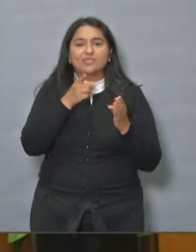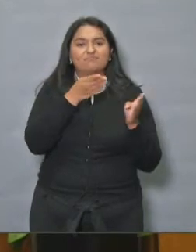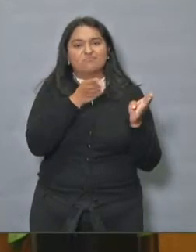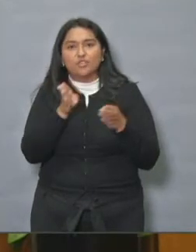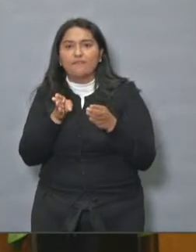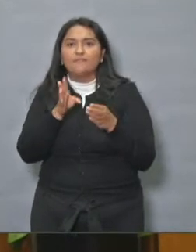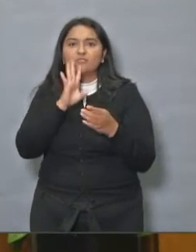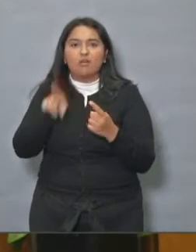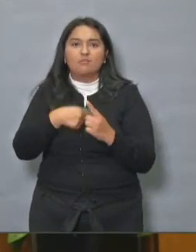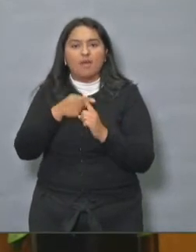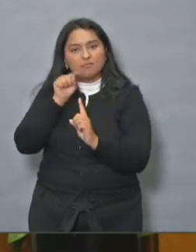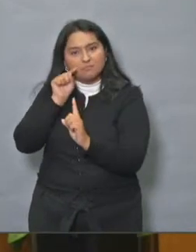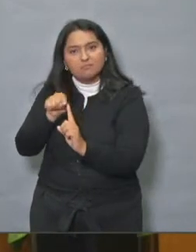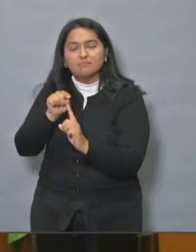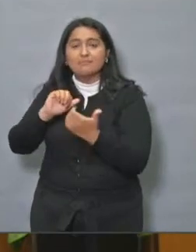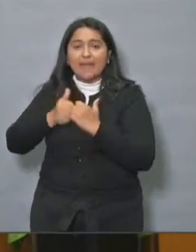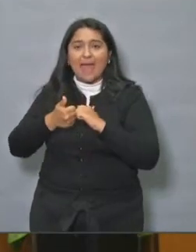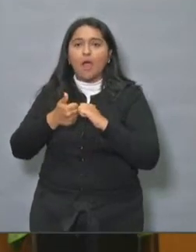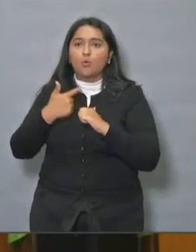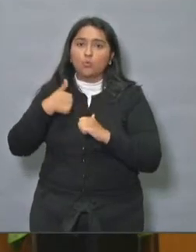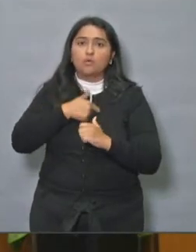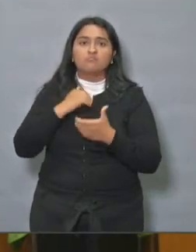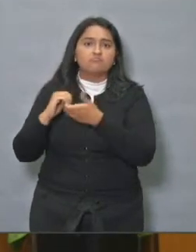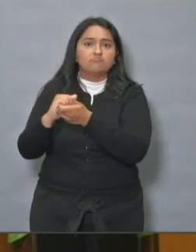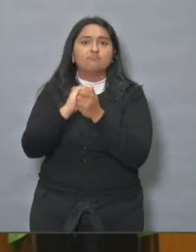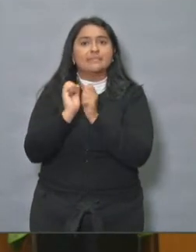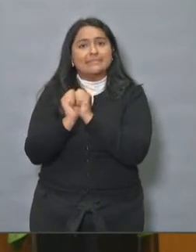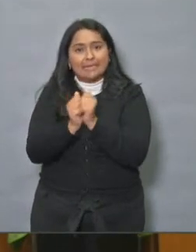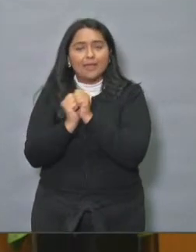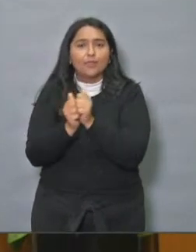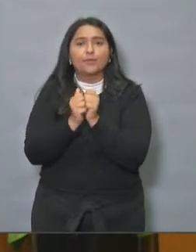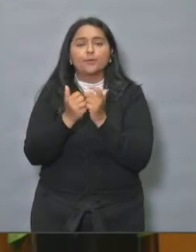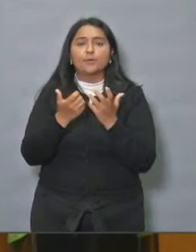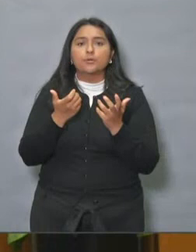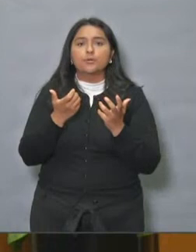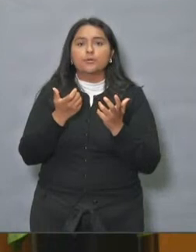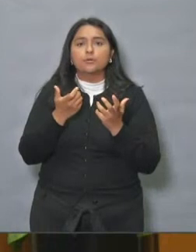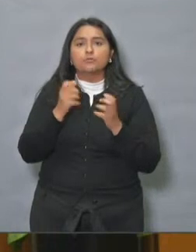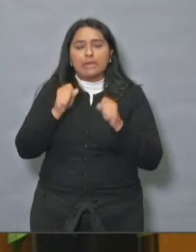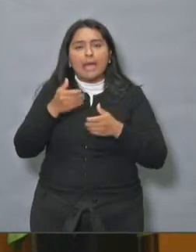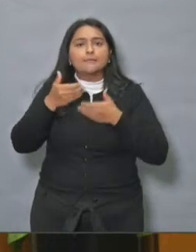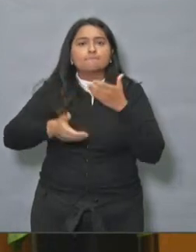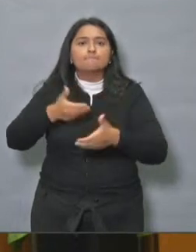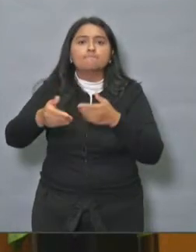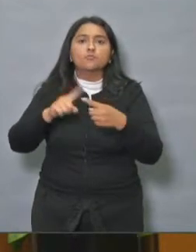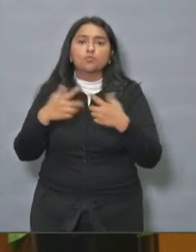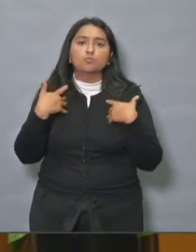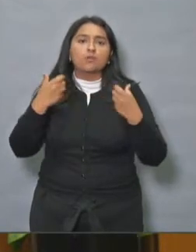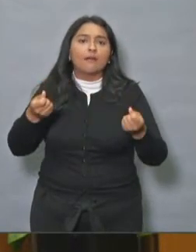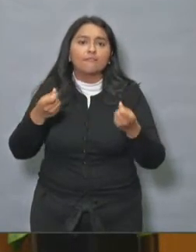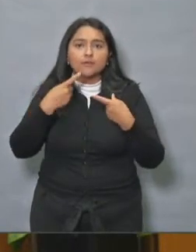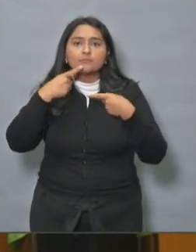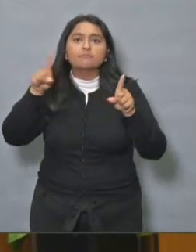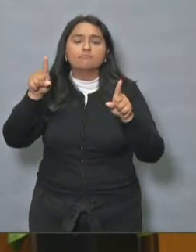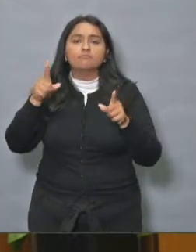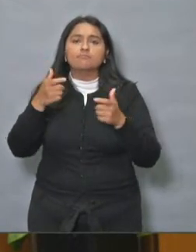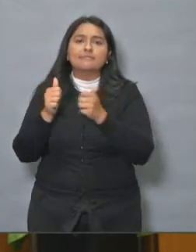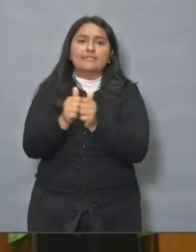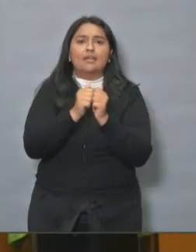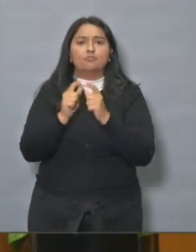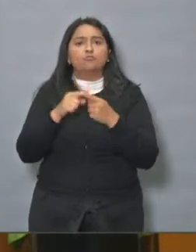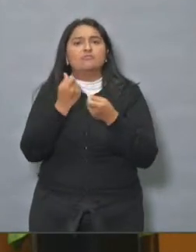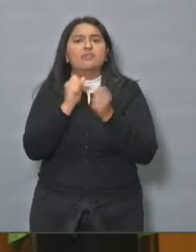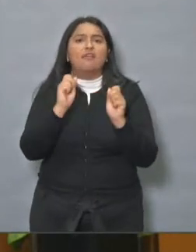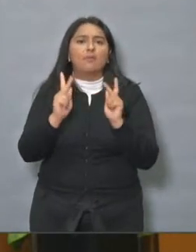spend our time talking about how together we mark our way through a recovery journey and we all work together to save